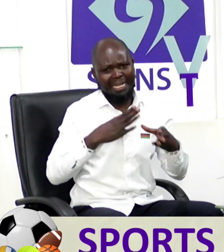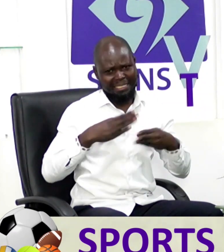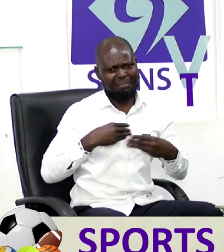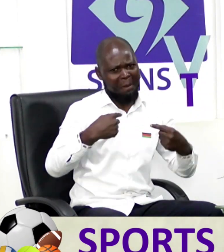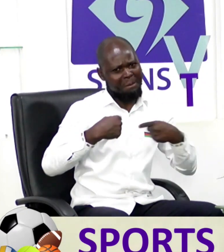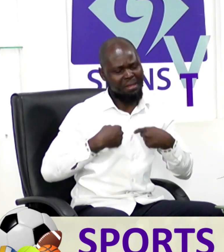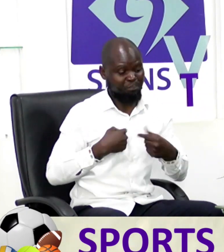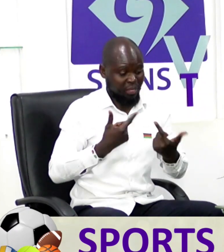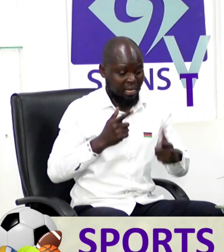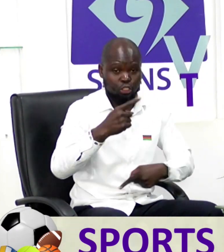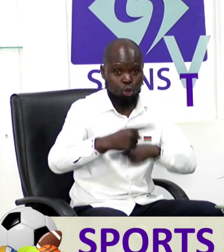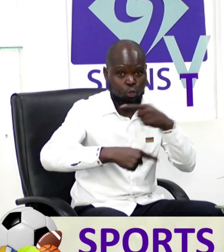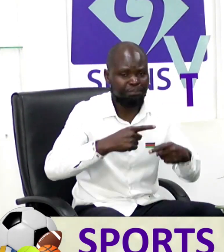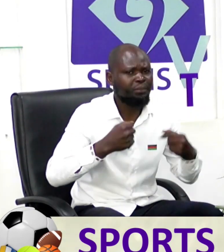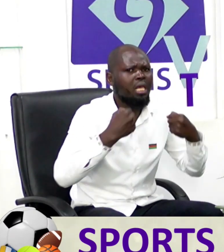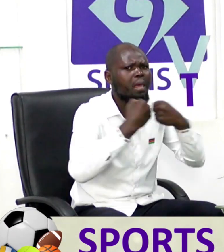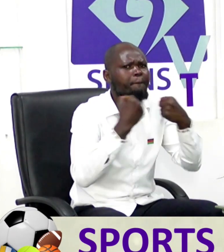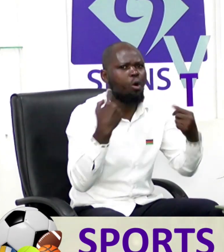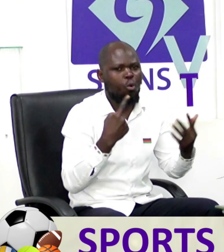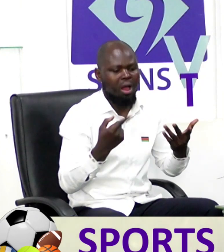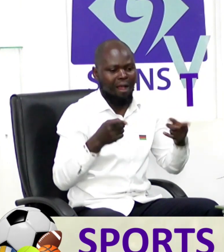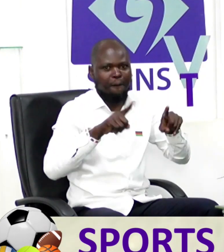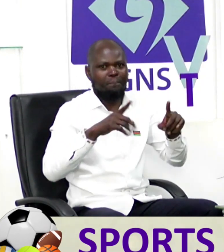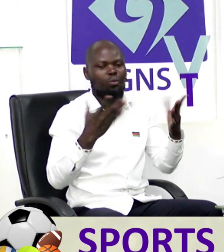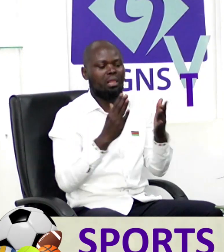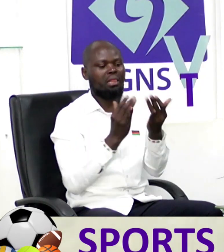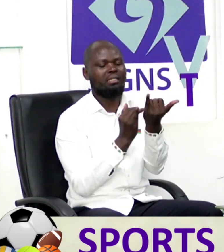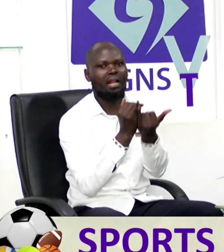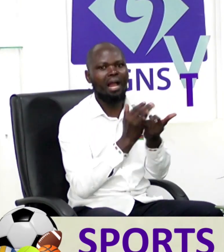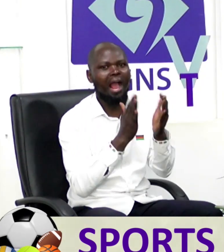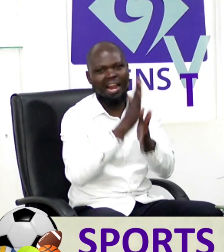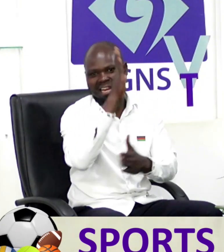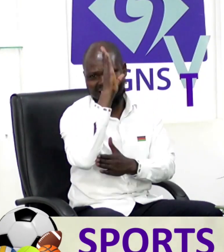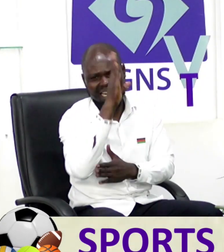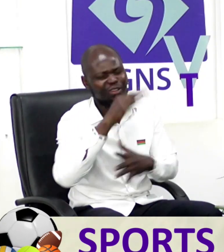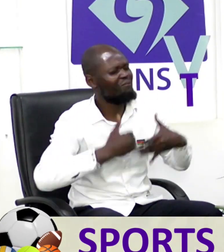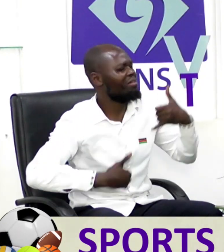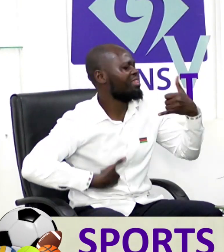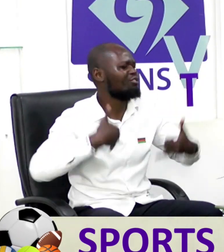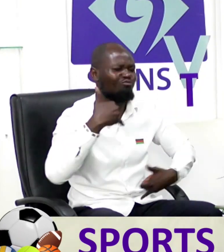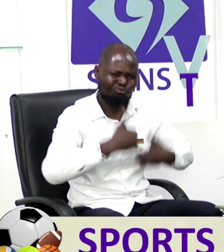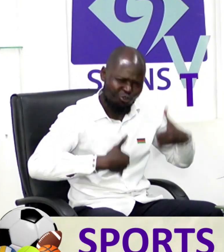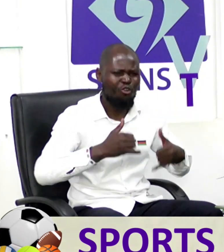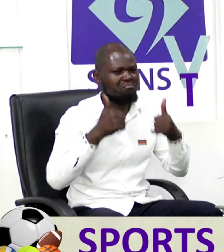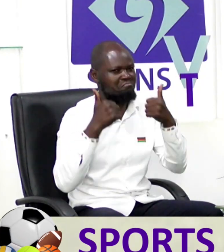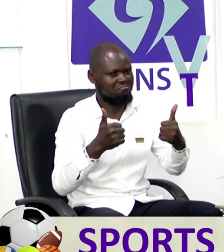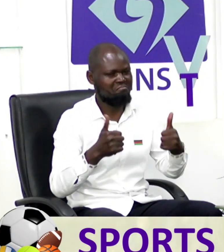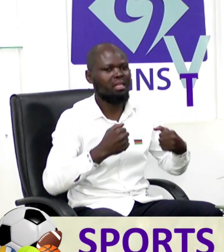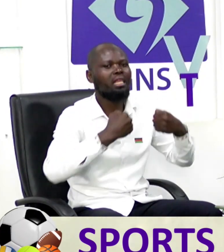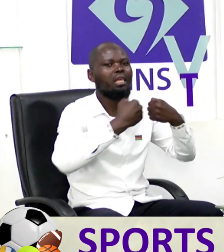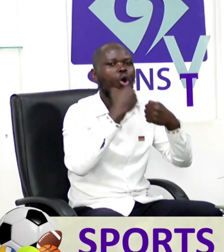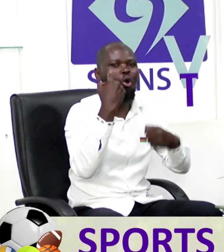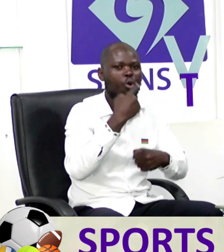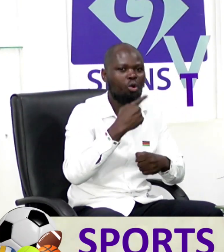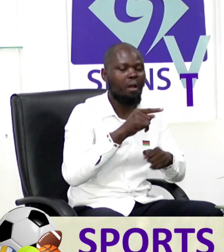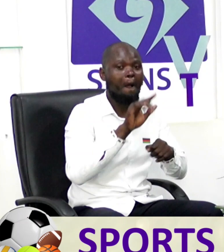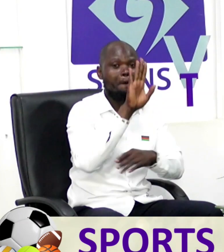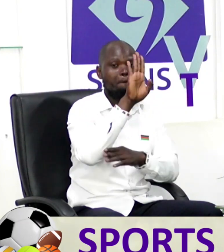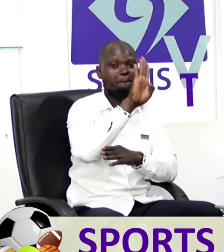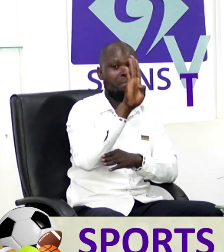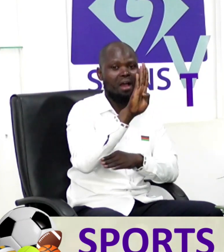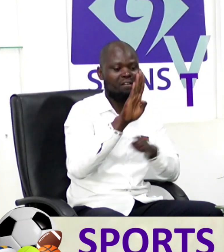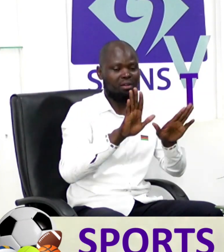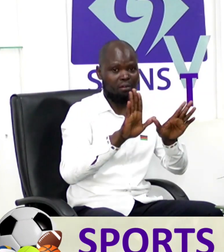opinion, and me as your host as we continue, so just send in your opinion. On Sunday it was